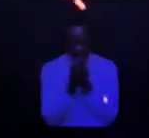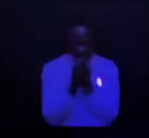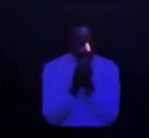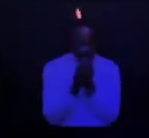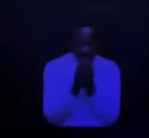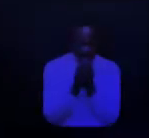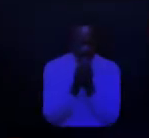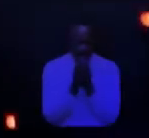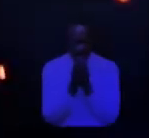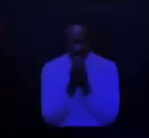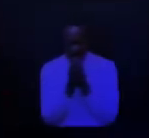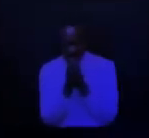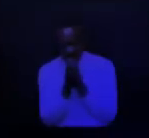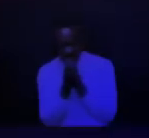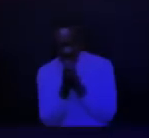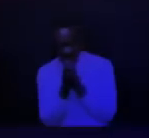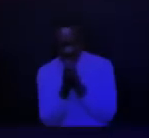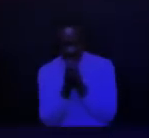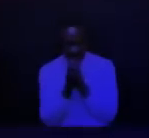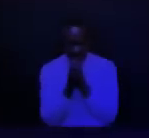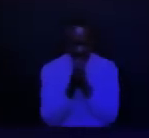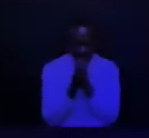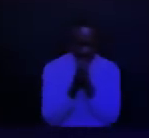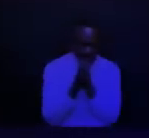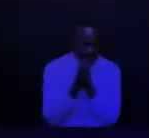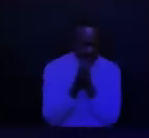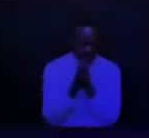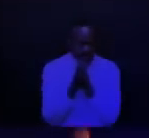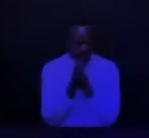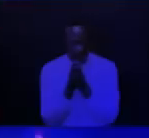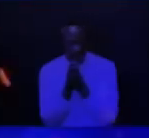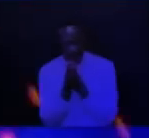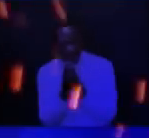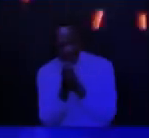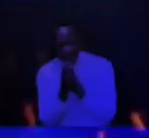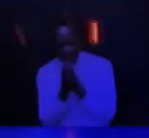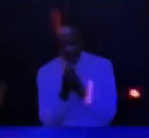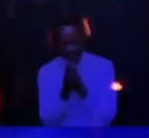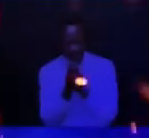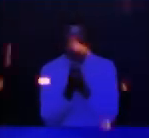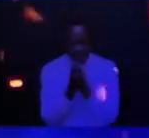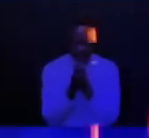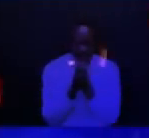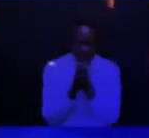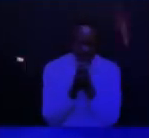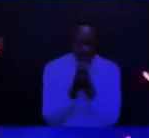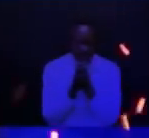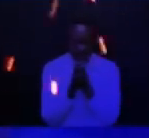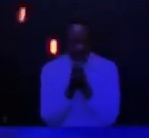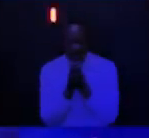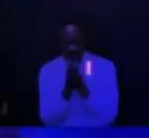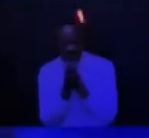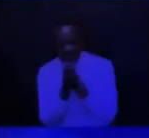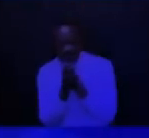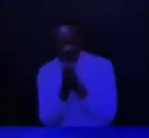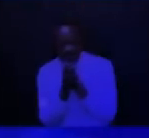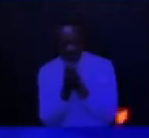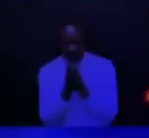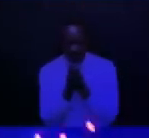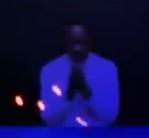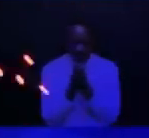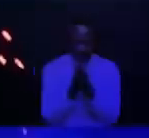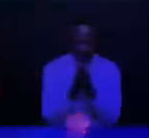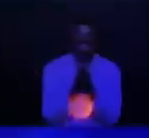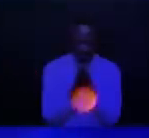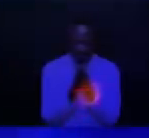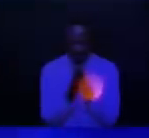done by Nehemiah, as was done by Paul. We ask for grace this evening. Oh God, help us. Oh God, help us, that